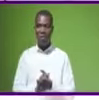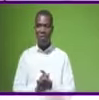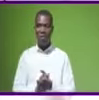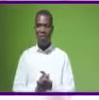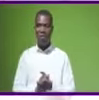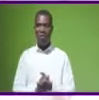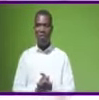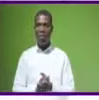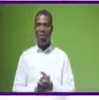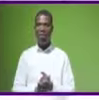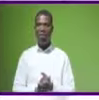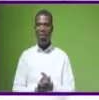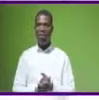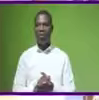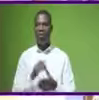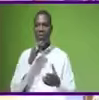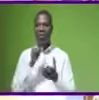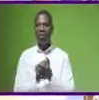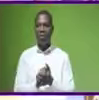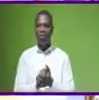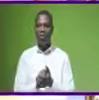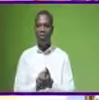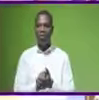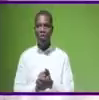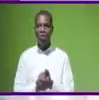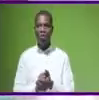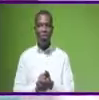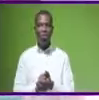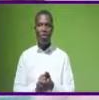Jean Paul and I saying